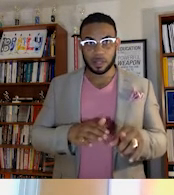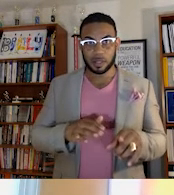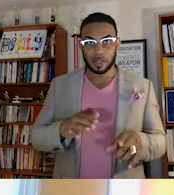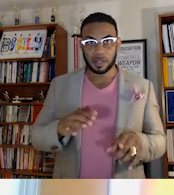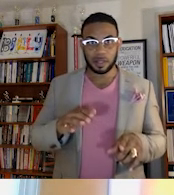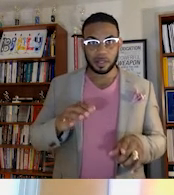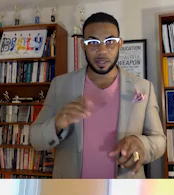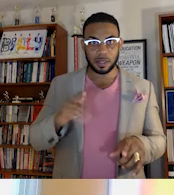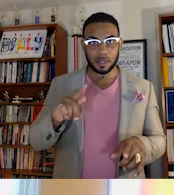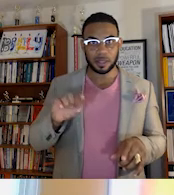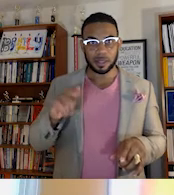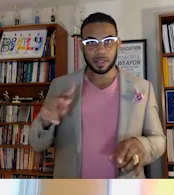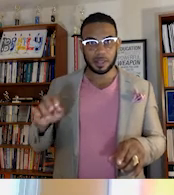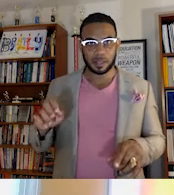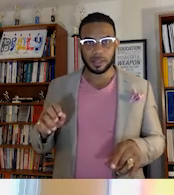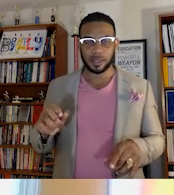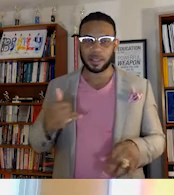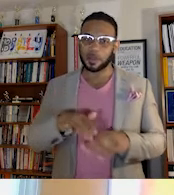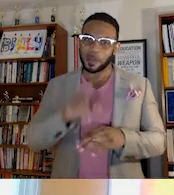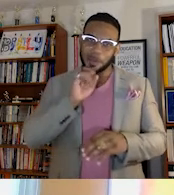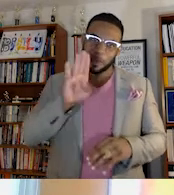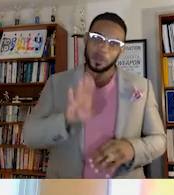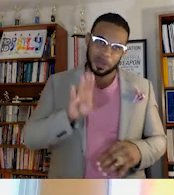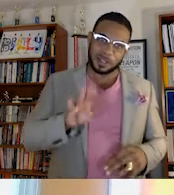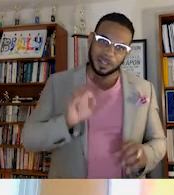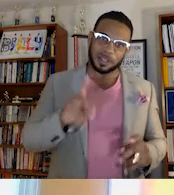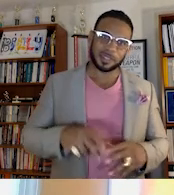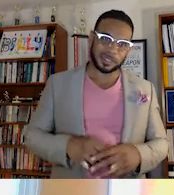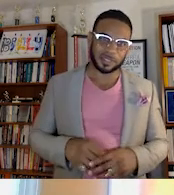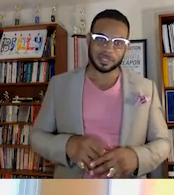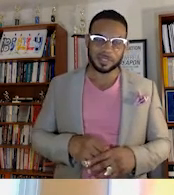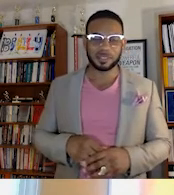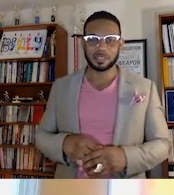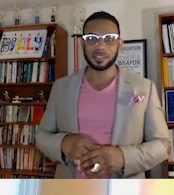Ave. Okay, you're mostly in Brooklyn.